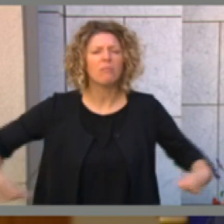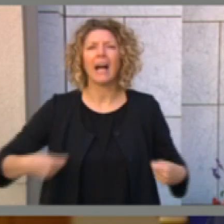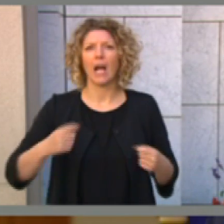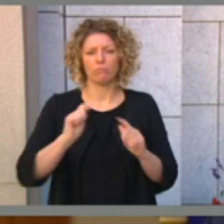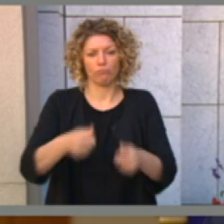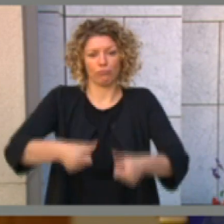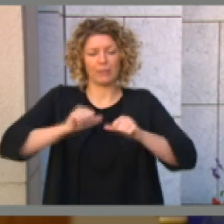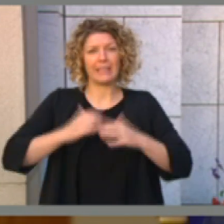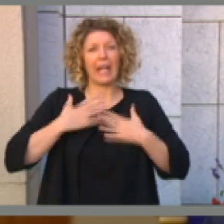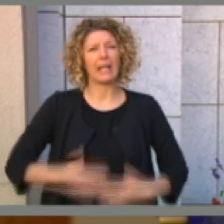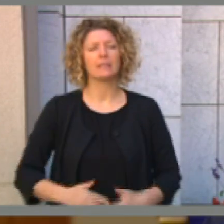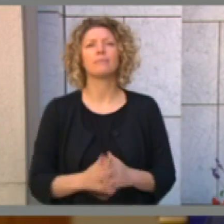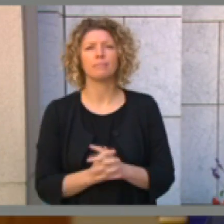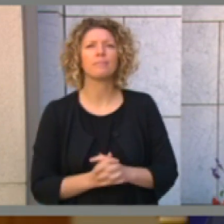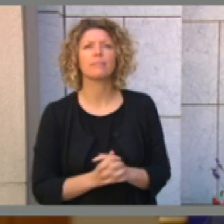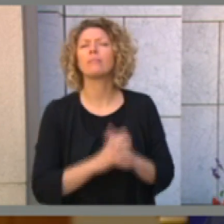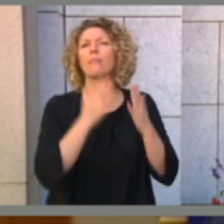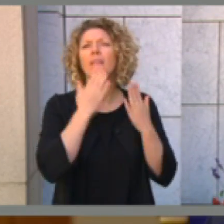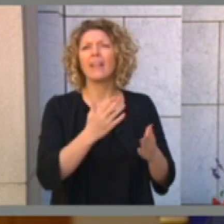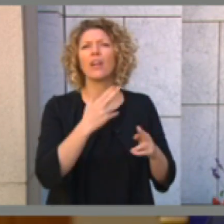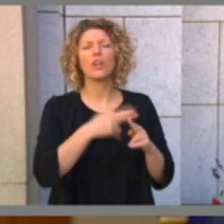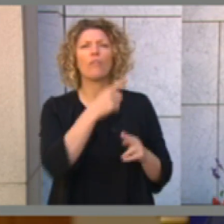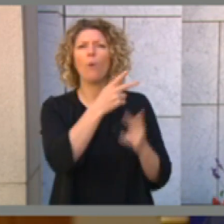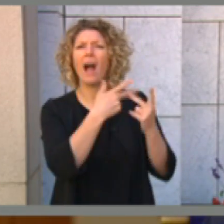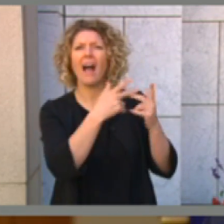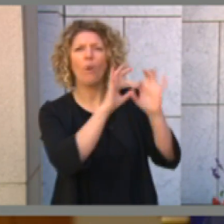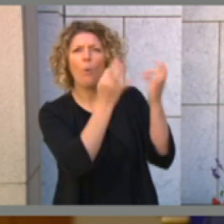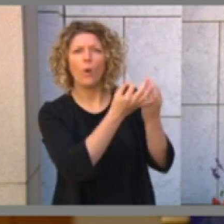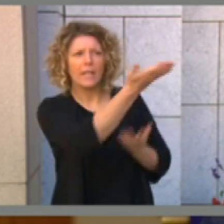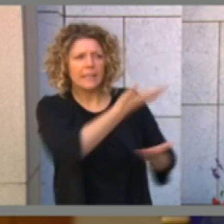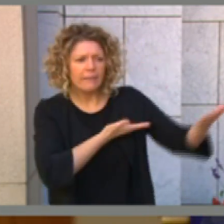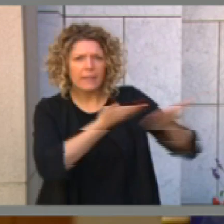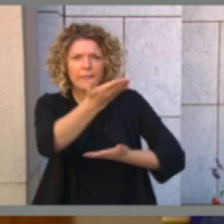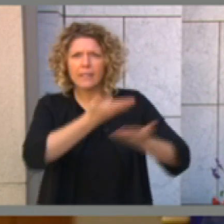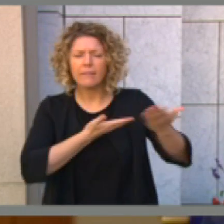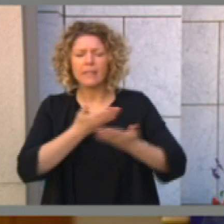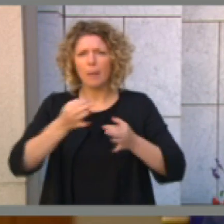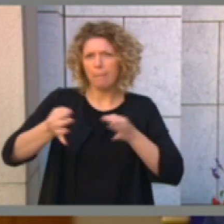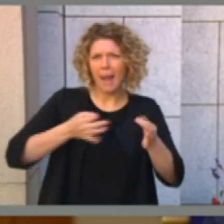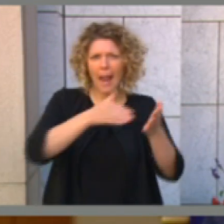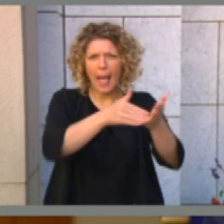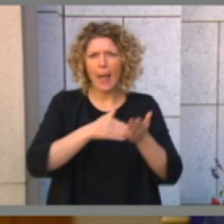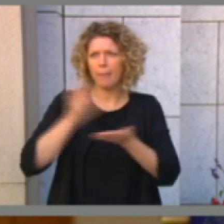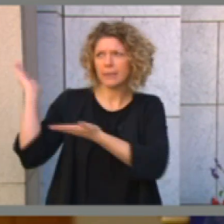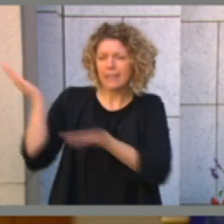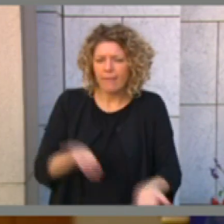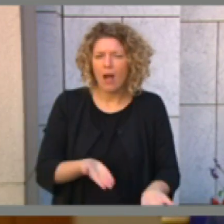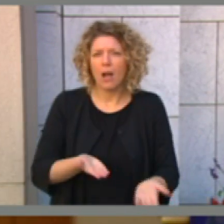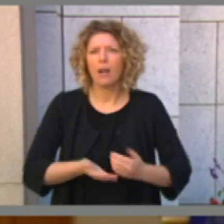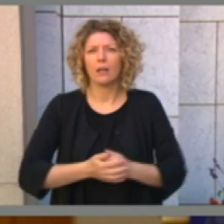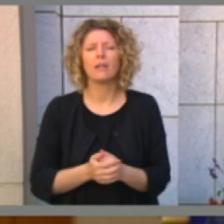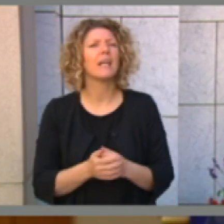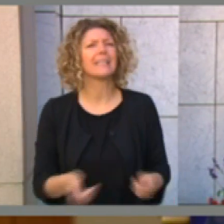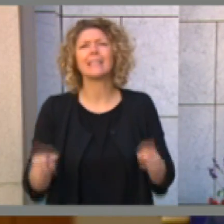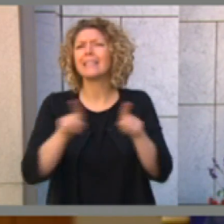the Defence Forces have also been very helpful with supply chains and logistics and other measures that we're working on now. As we found during the